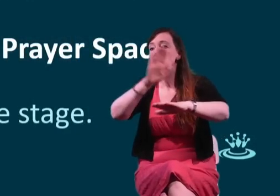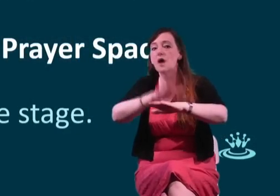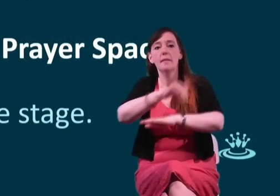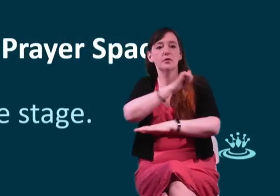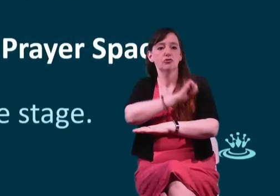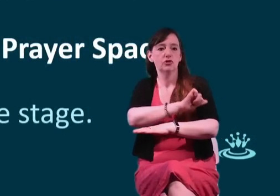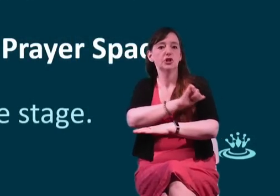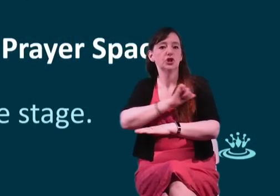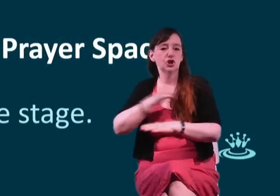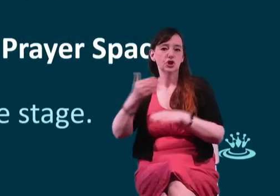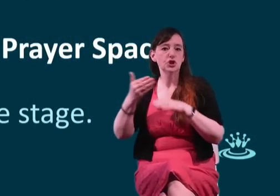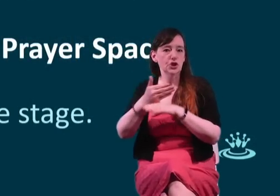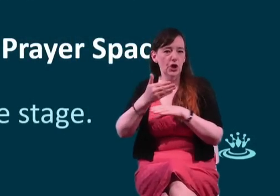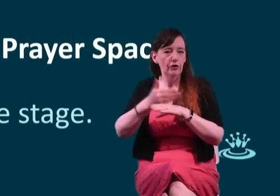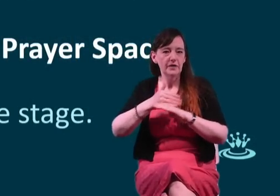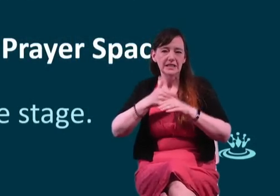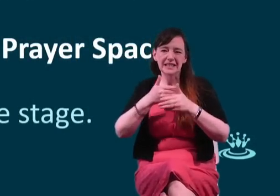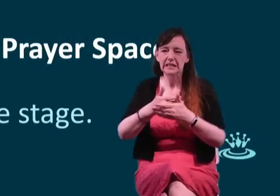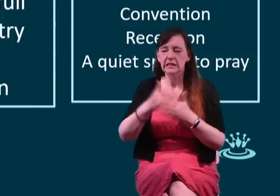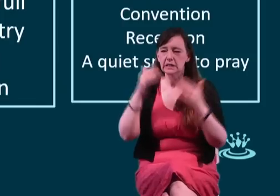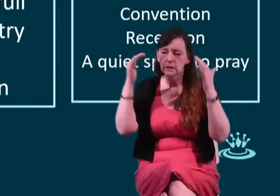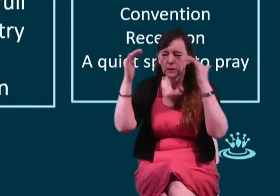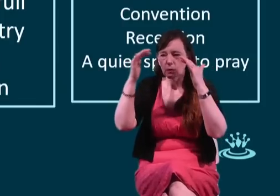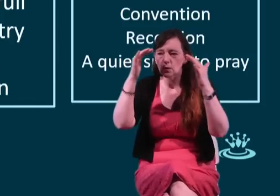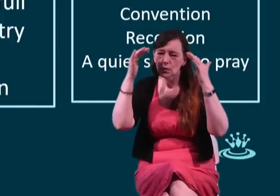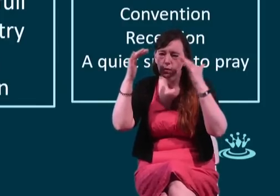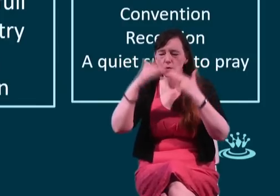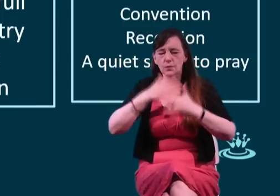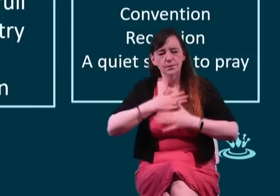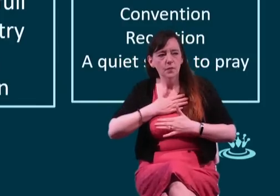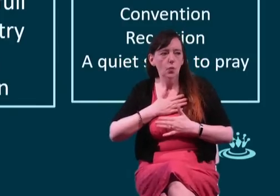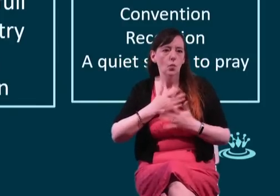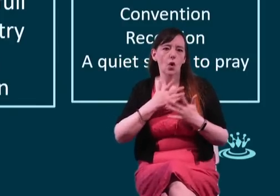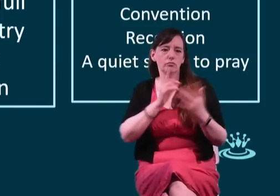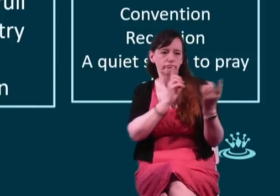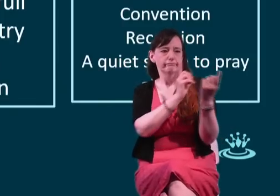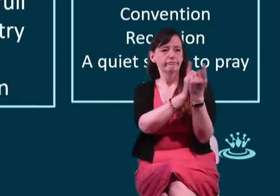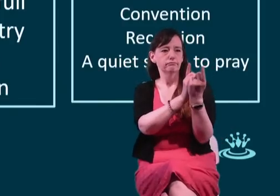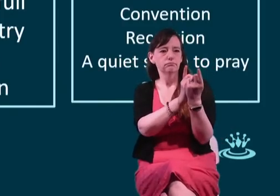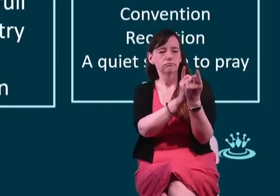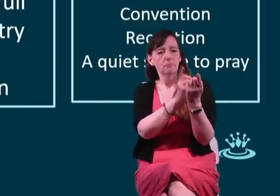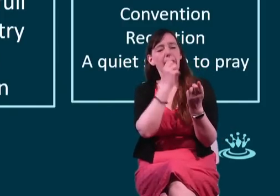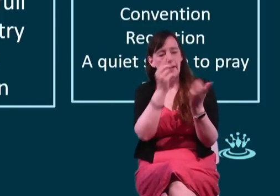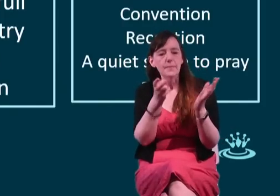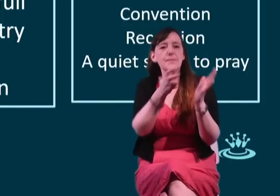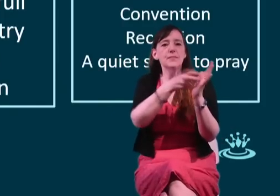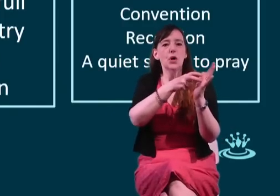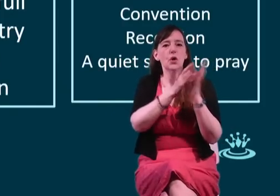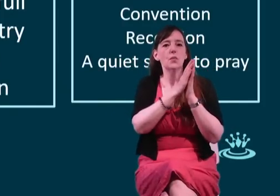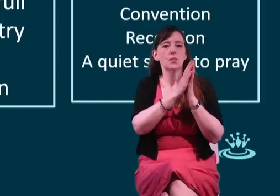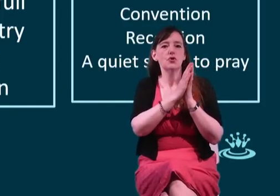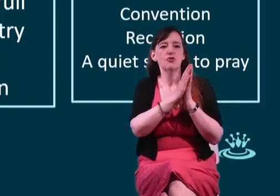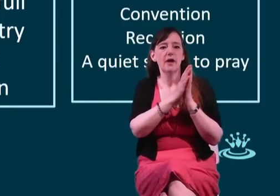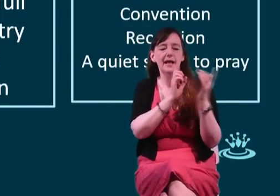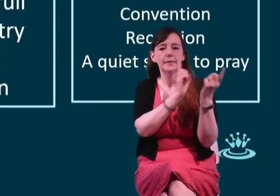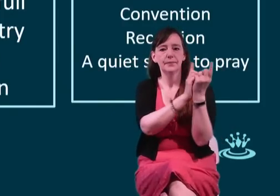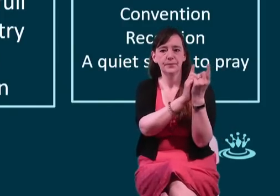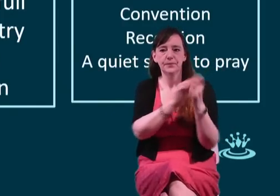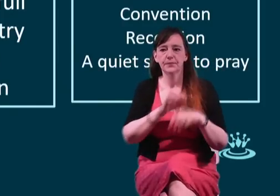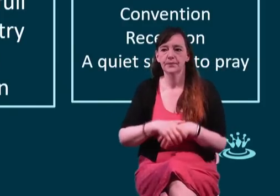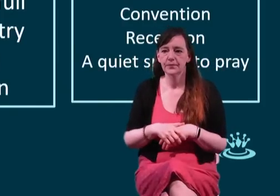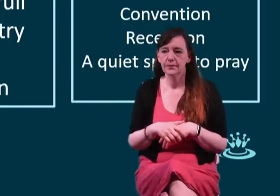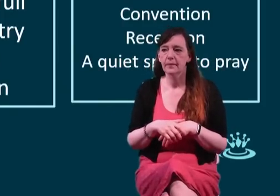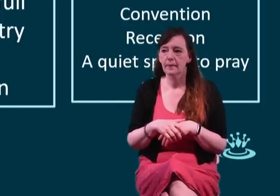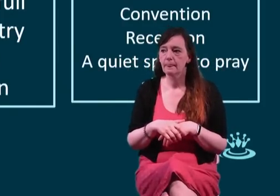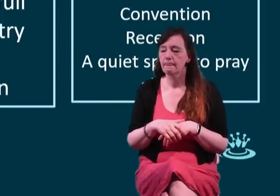want somebody to pray with about something for a while, then please book up an appointment that way. Now, there are